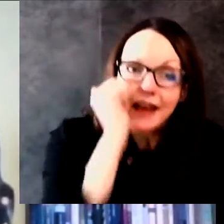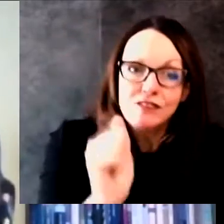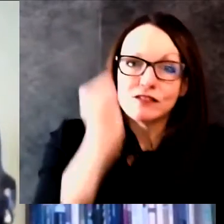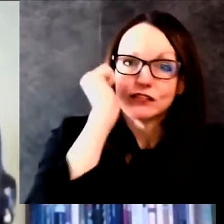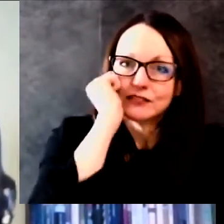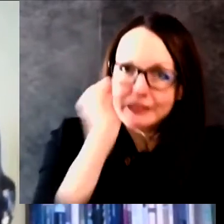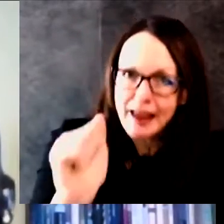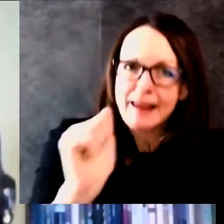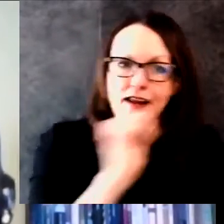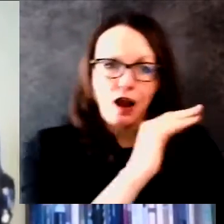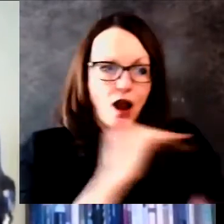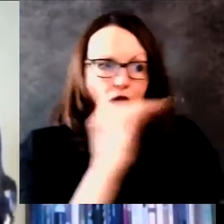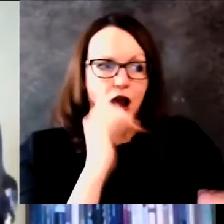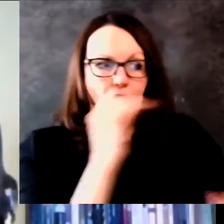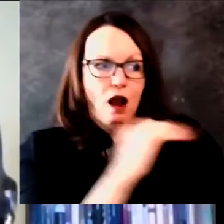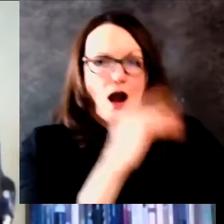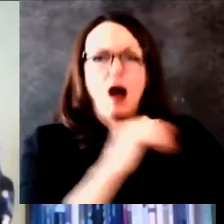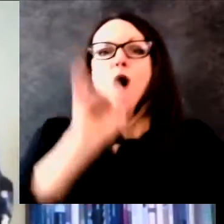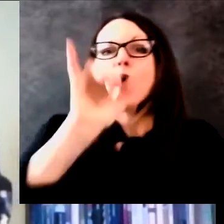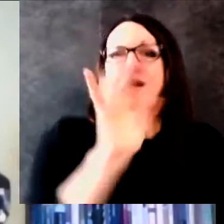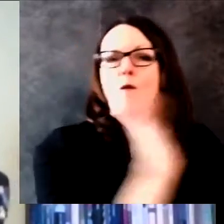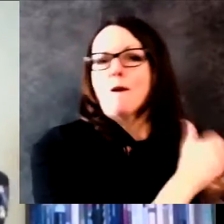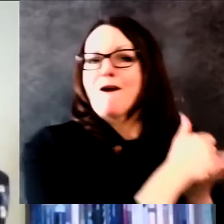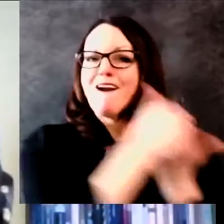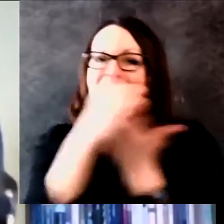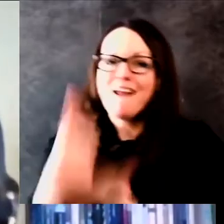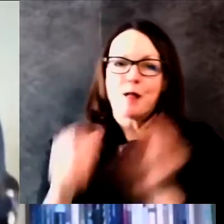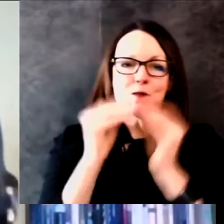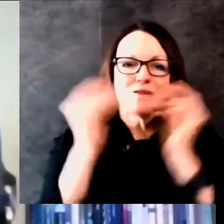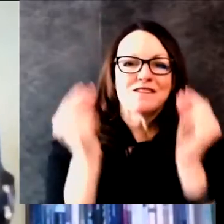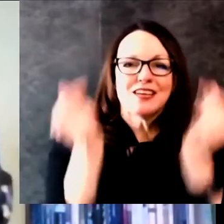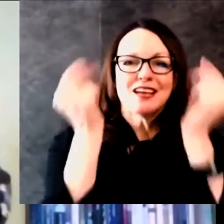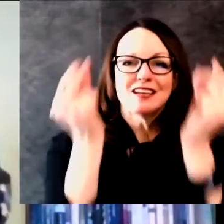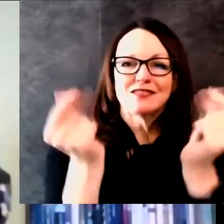problem is here. We don't have enough supply to